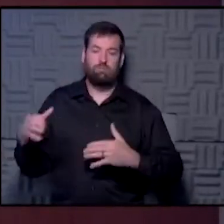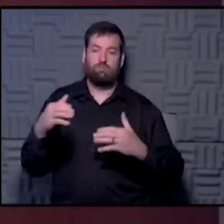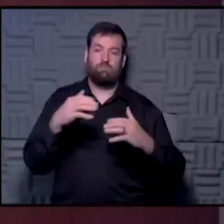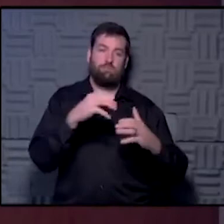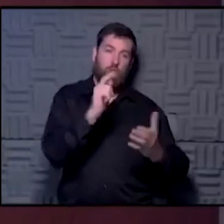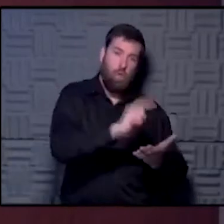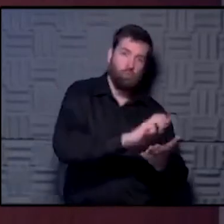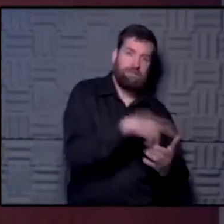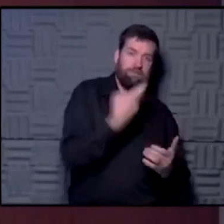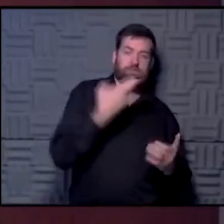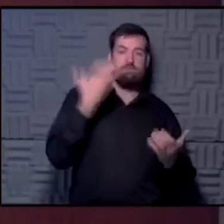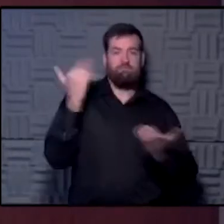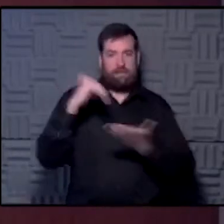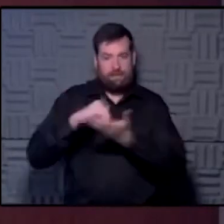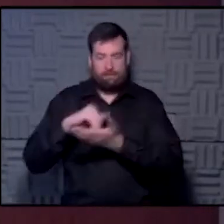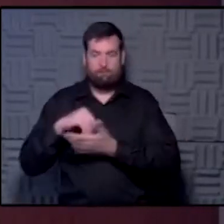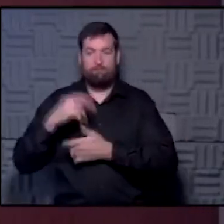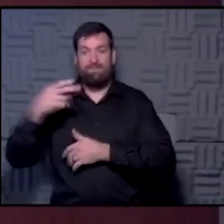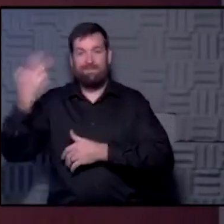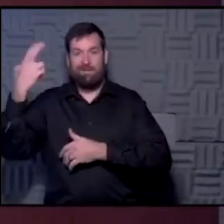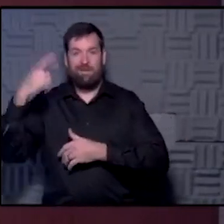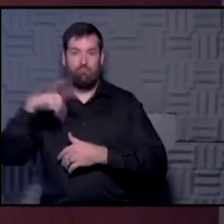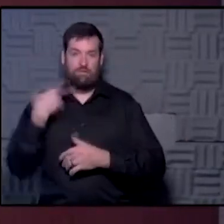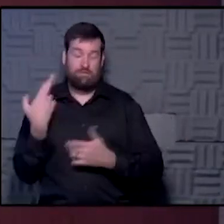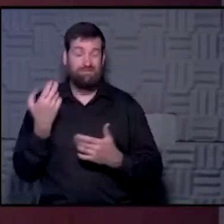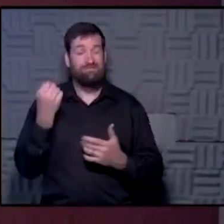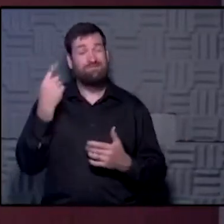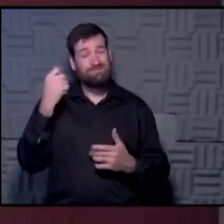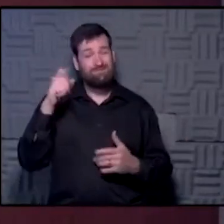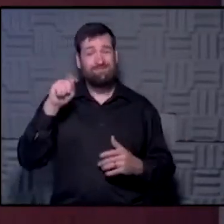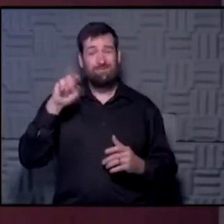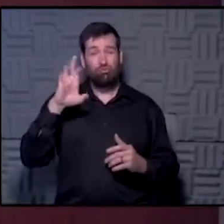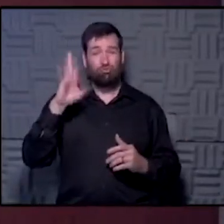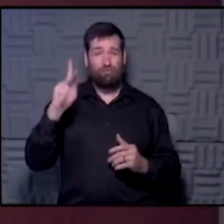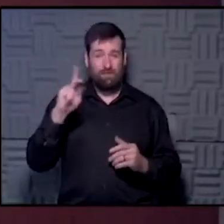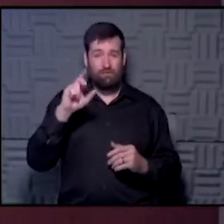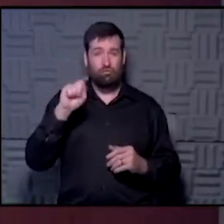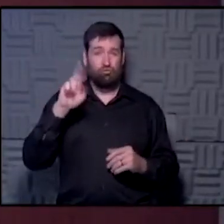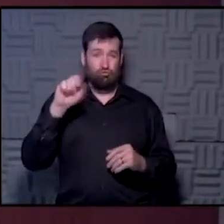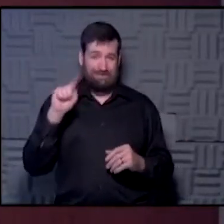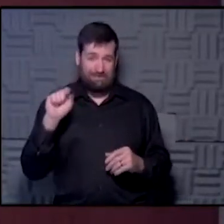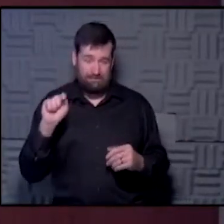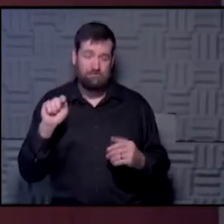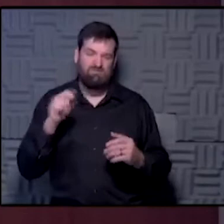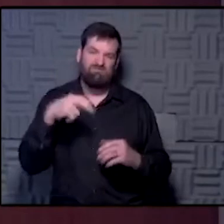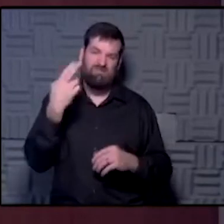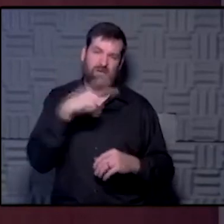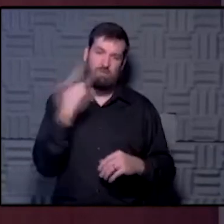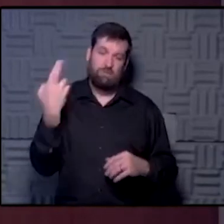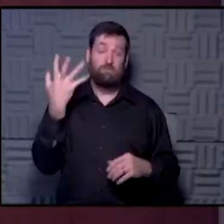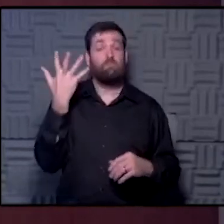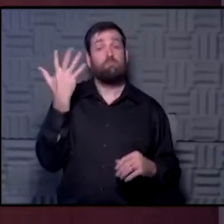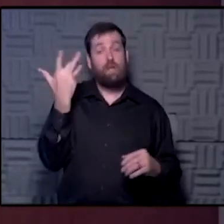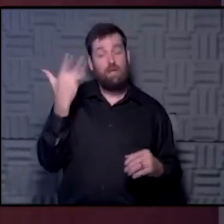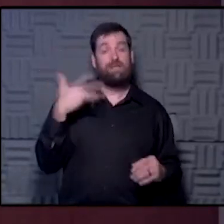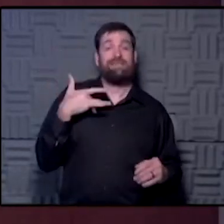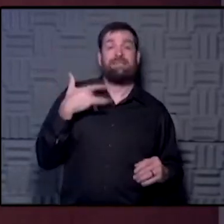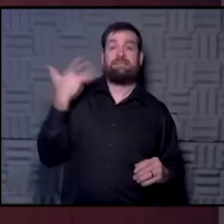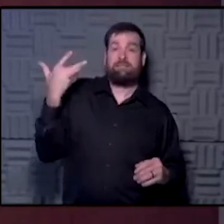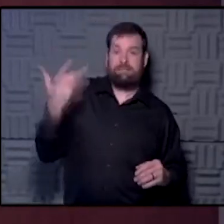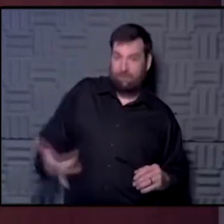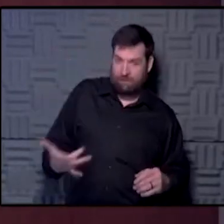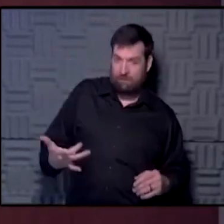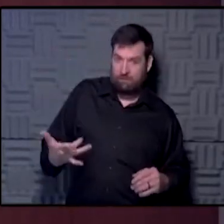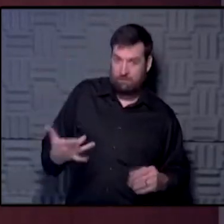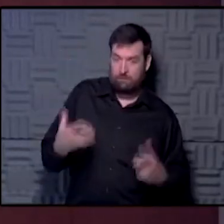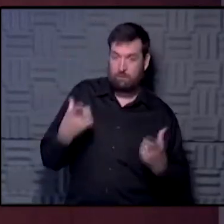high risk. Trick-or-treating, unfortunately, does fall into that higher risk category, and that's because typically